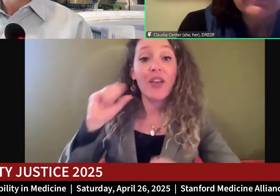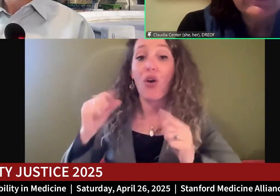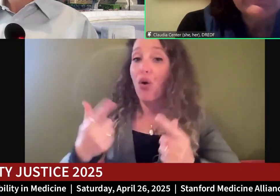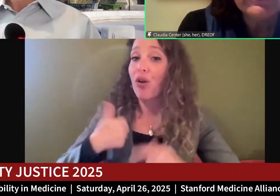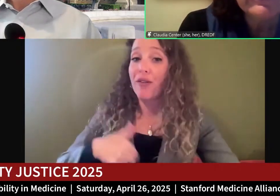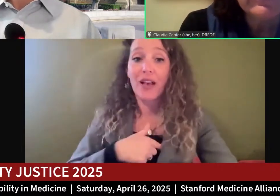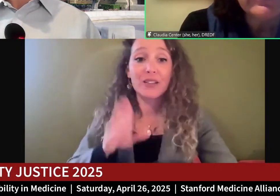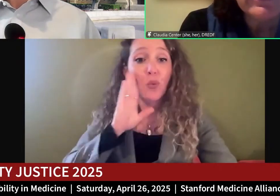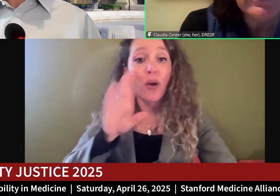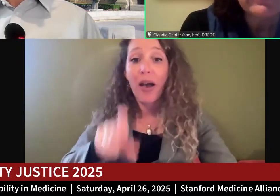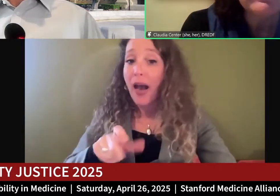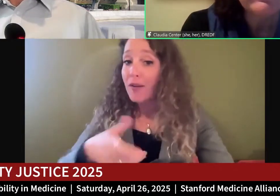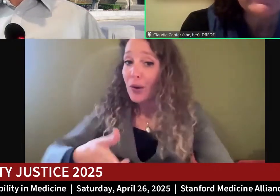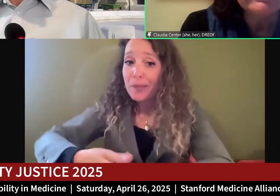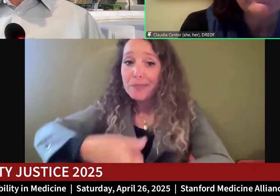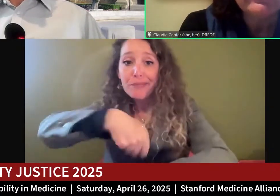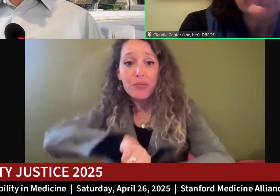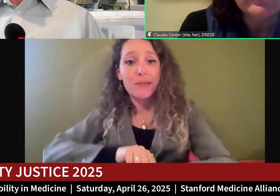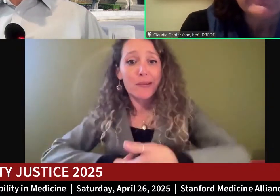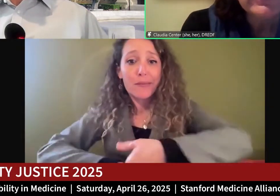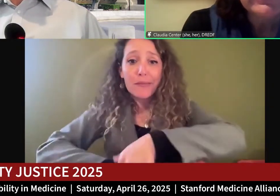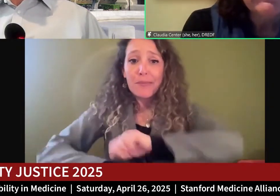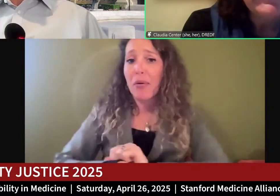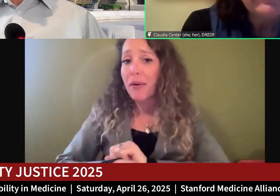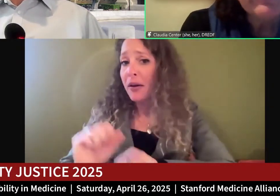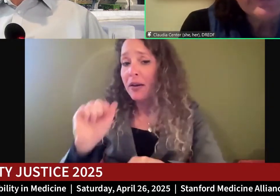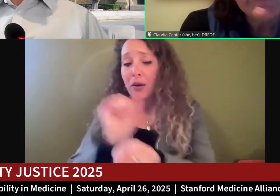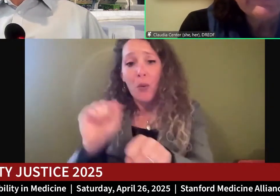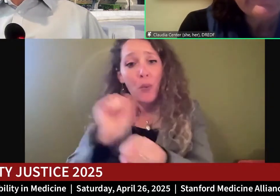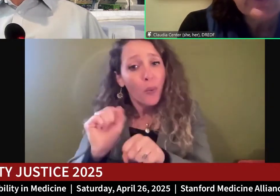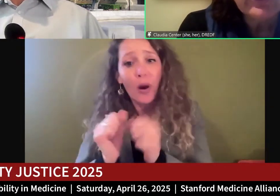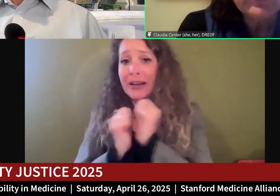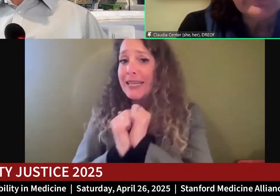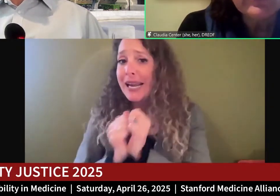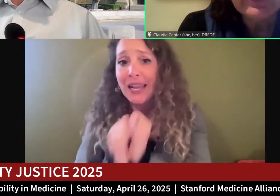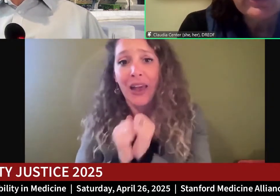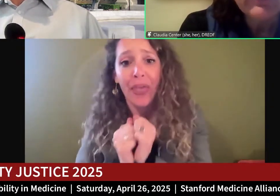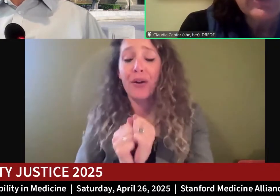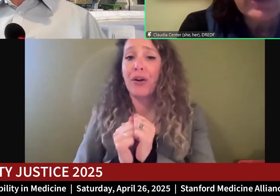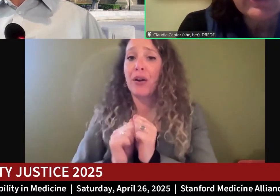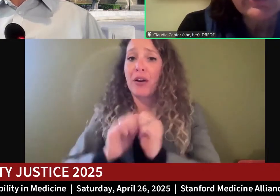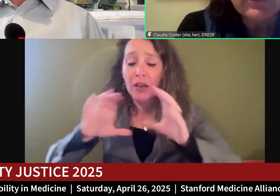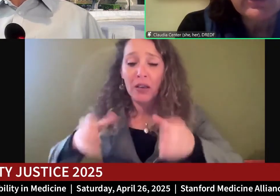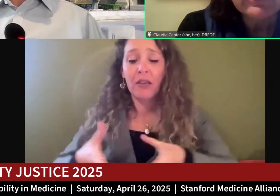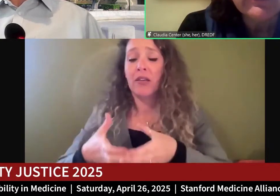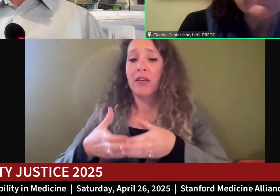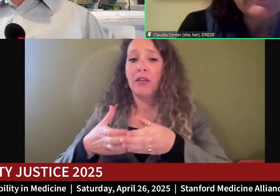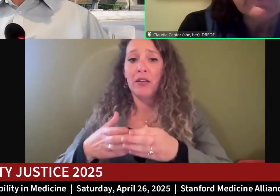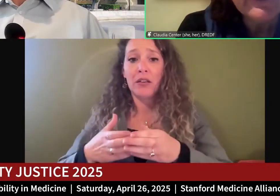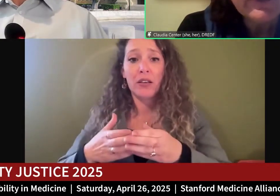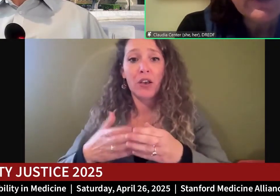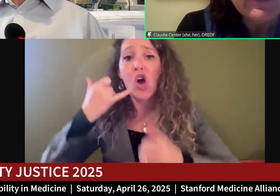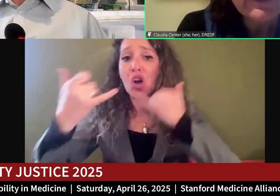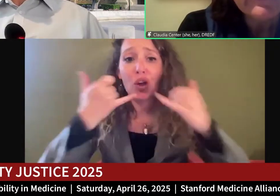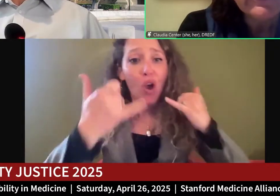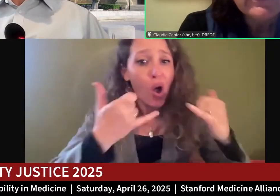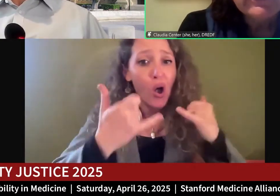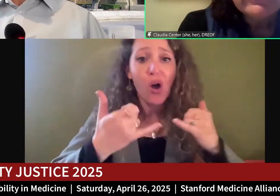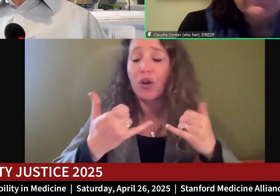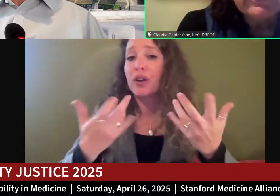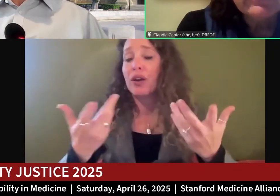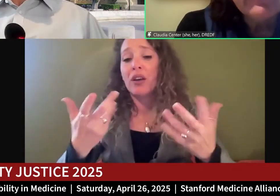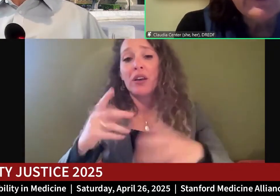work together and to make our voices heard, call our elected